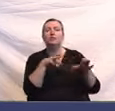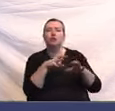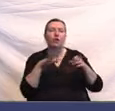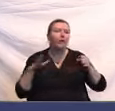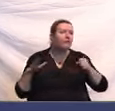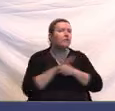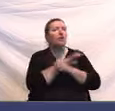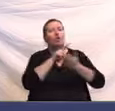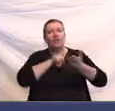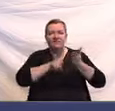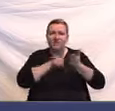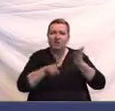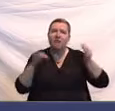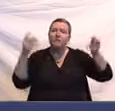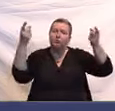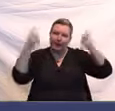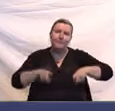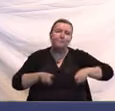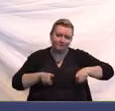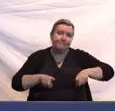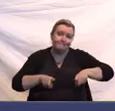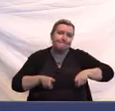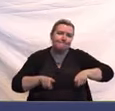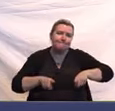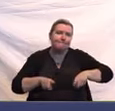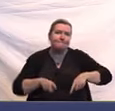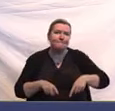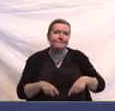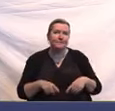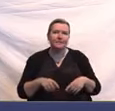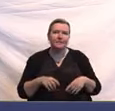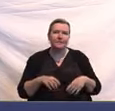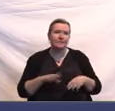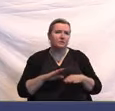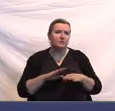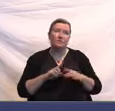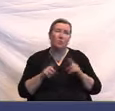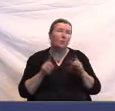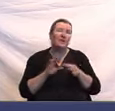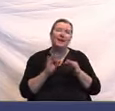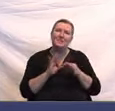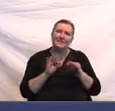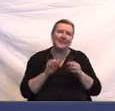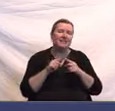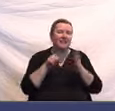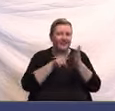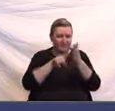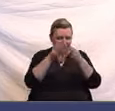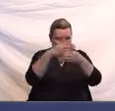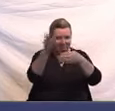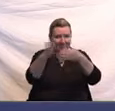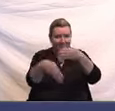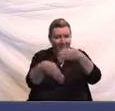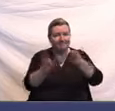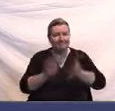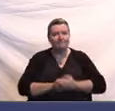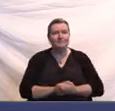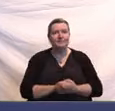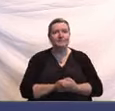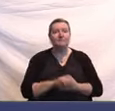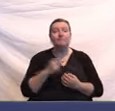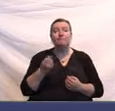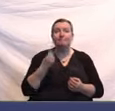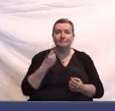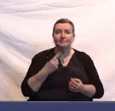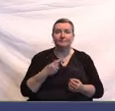happened, and we're not going to be commenting further while the investigation is ongoing. However, and this gets